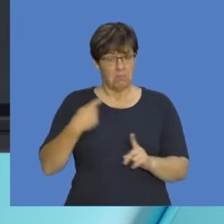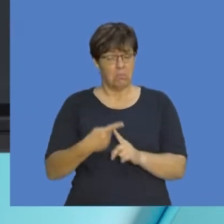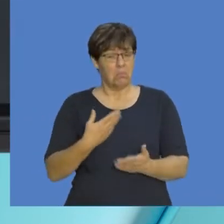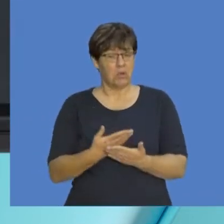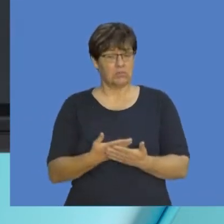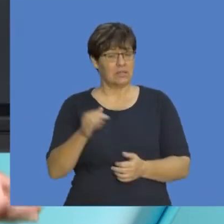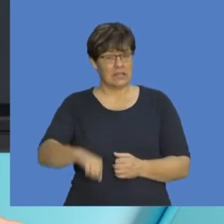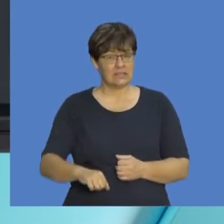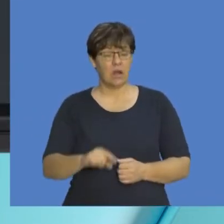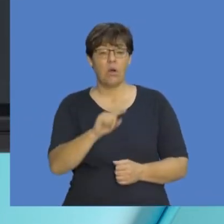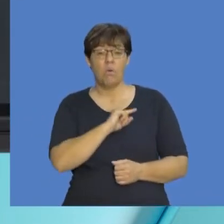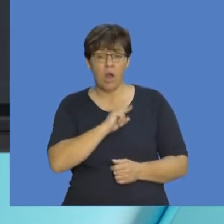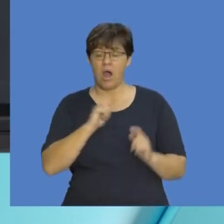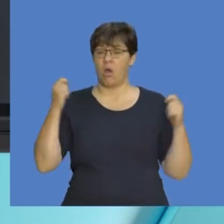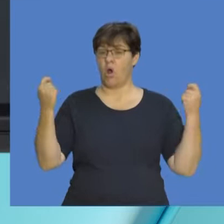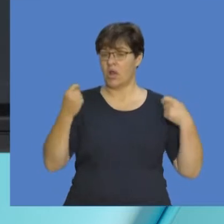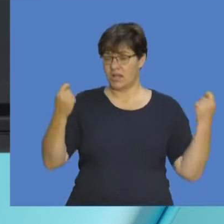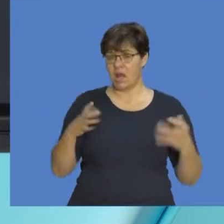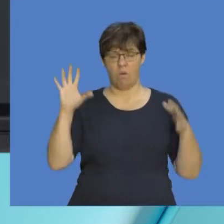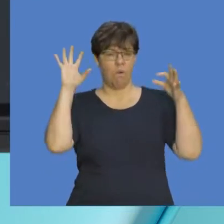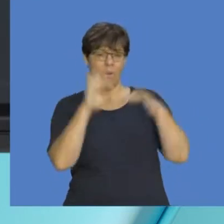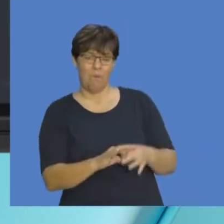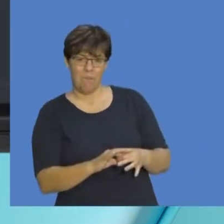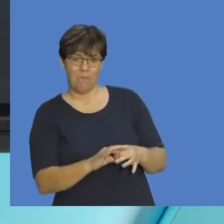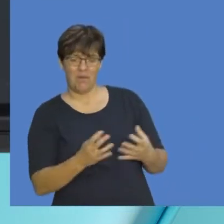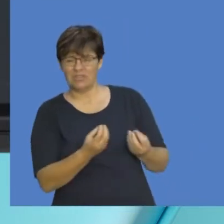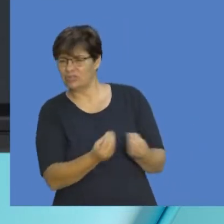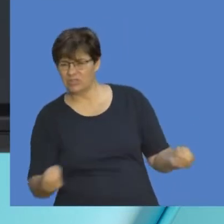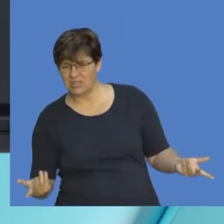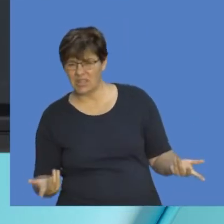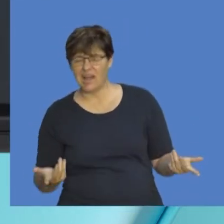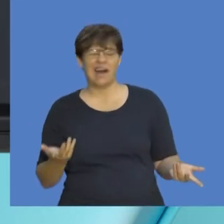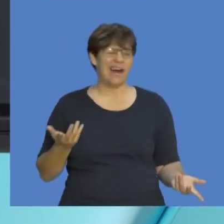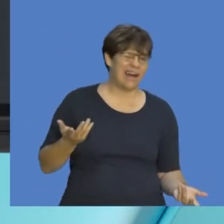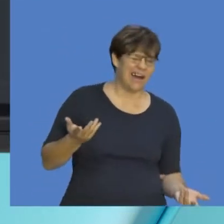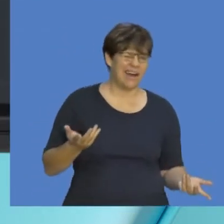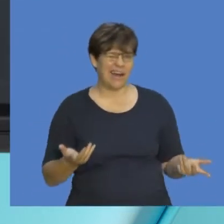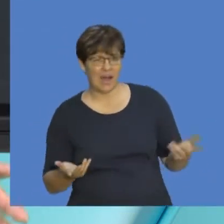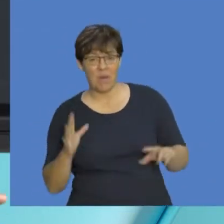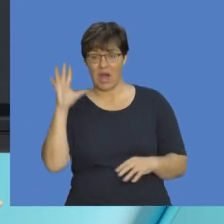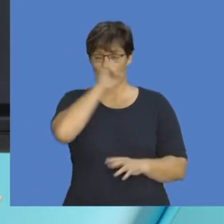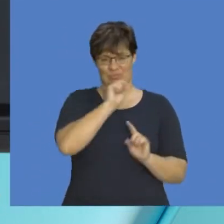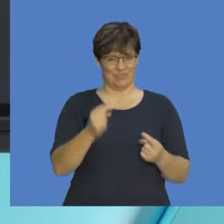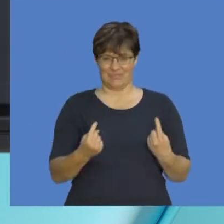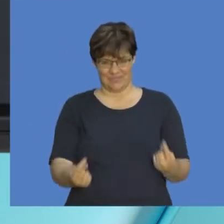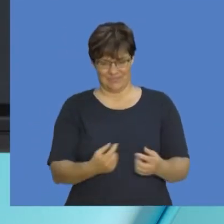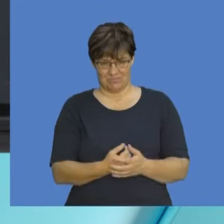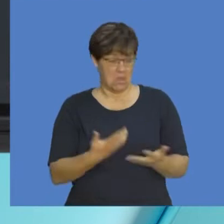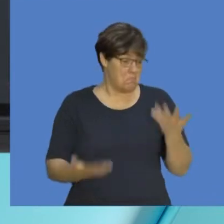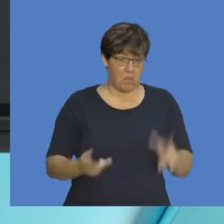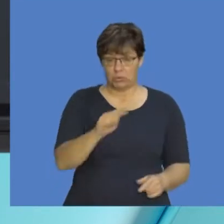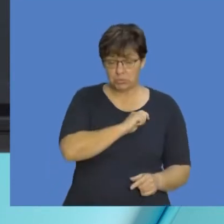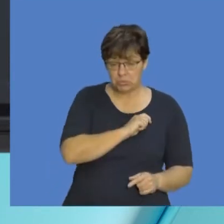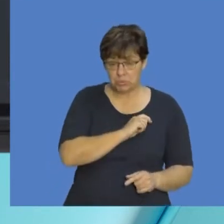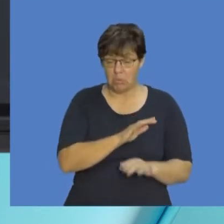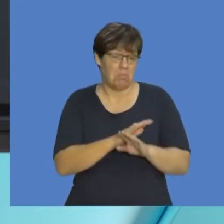possible because people are on holiday, people at home. So one cannot assume. It could be true, it could